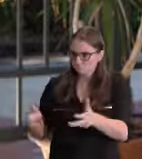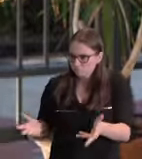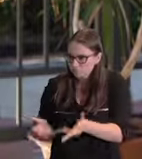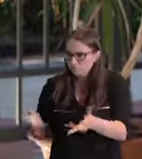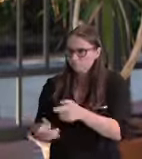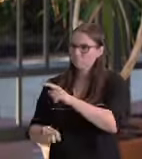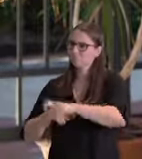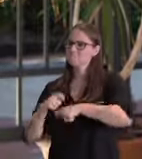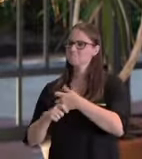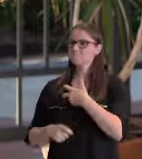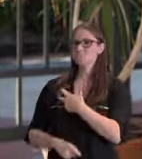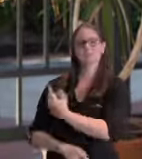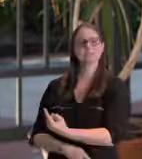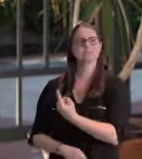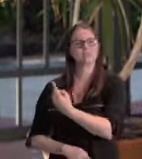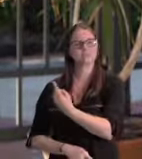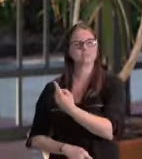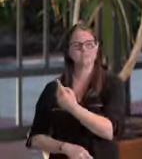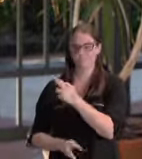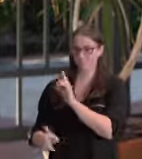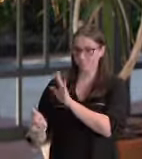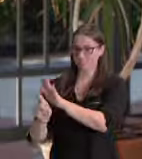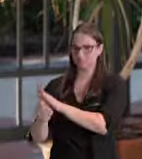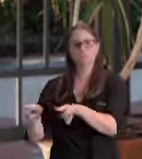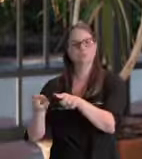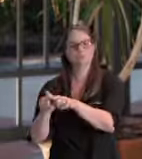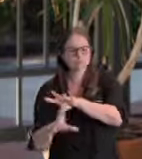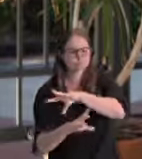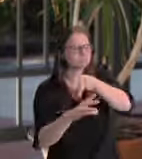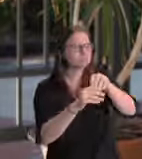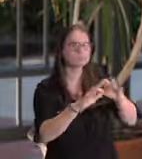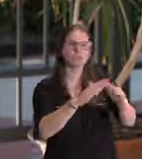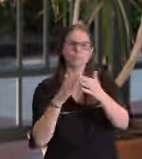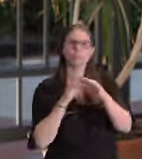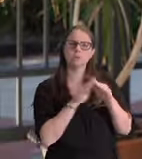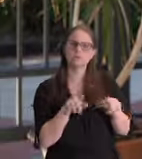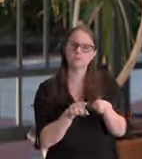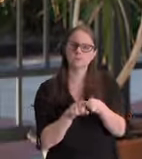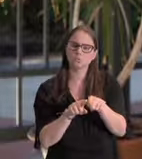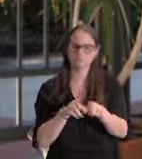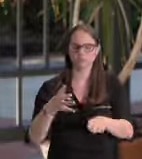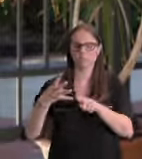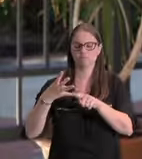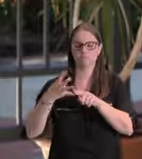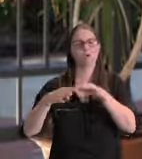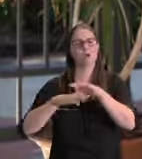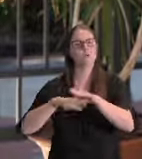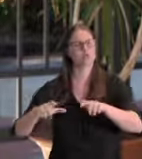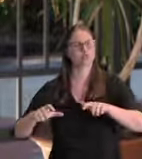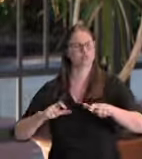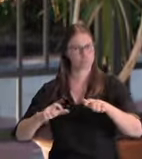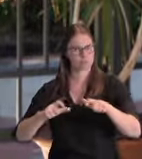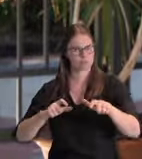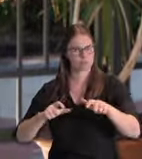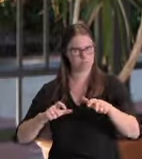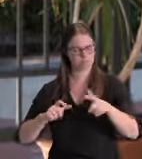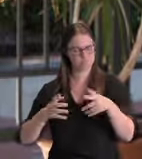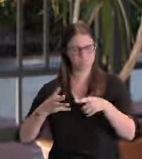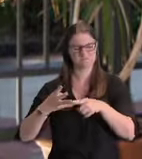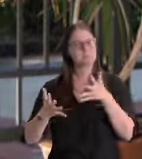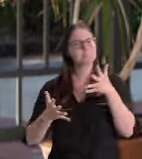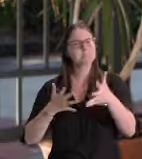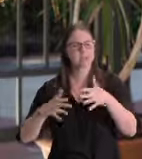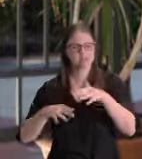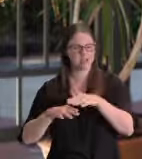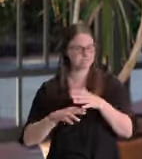independence, both themselves and as members of the community. And the 4th one is control. And that's basically about